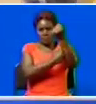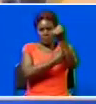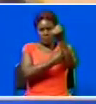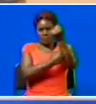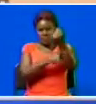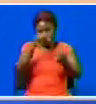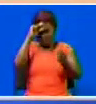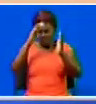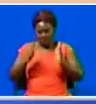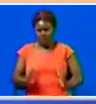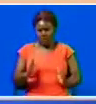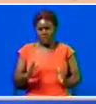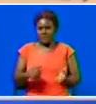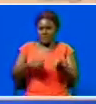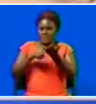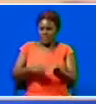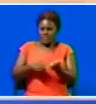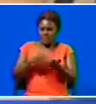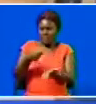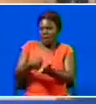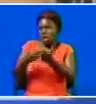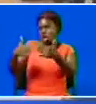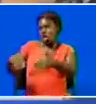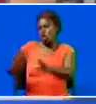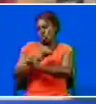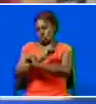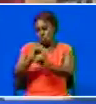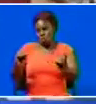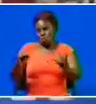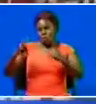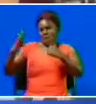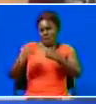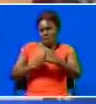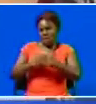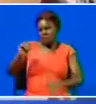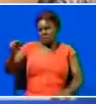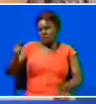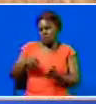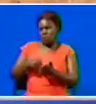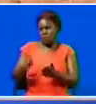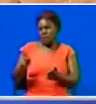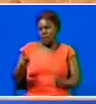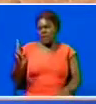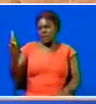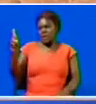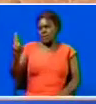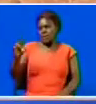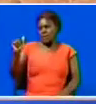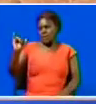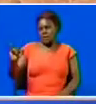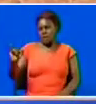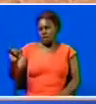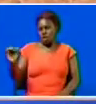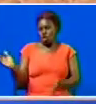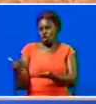Governor Ojemong remained adamant that no money was lost. He says the 8 million shillings was paid to Madam Ray Enterprise towards solid